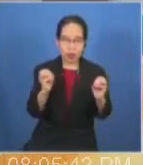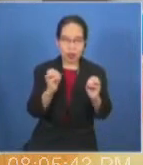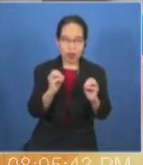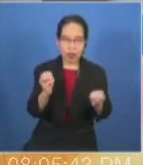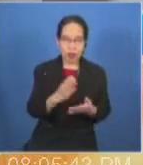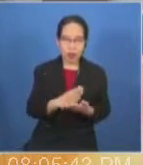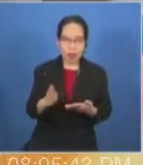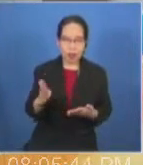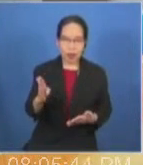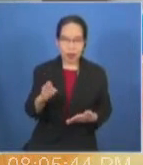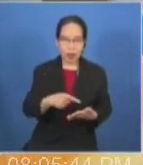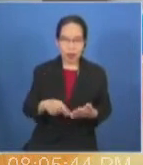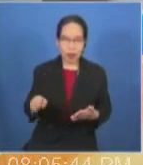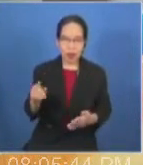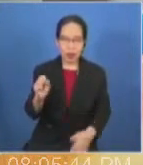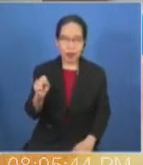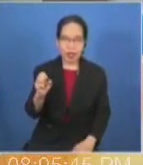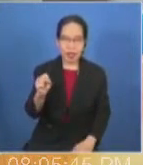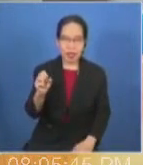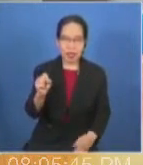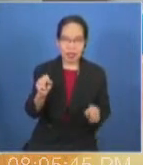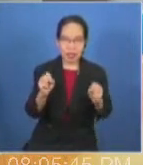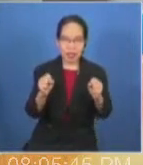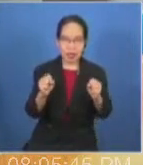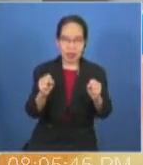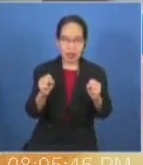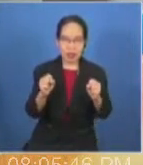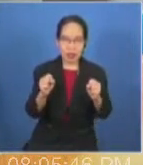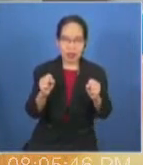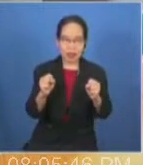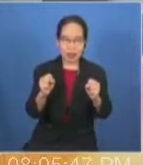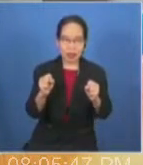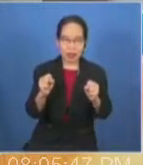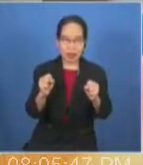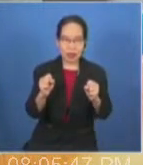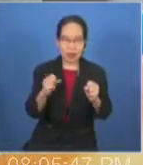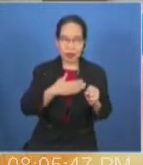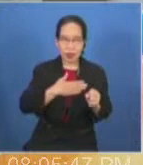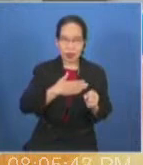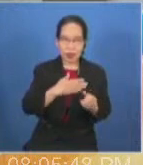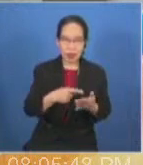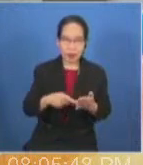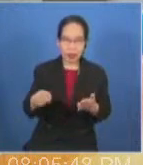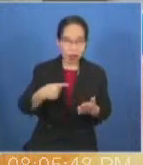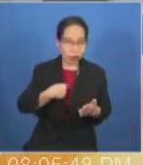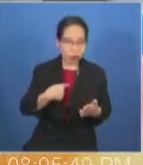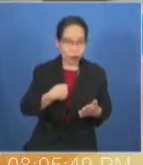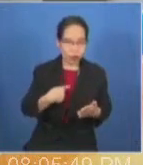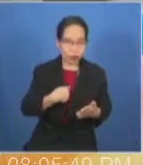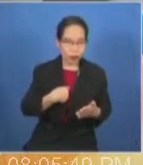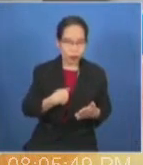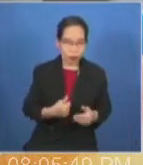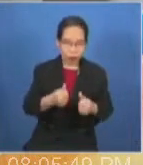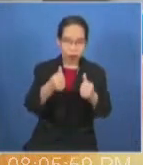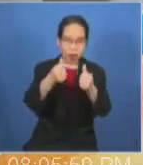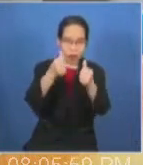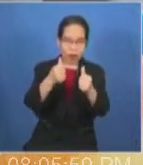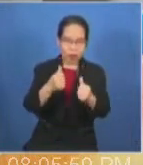I have no money to buy milk. Oh, charge to me what she